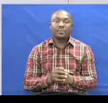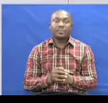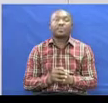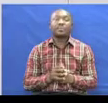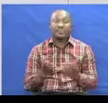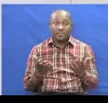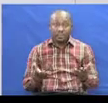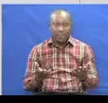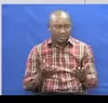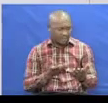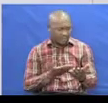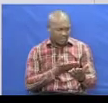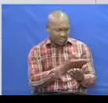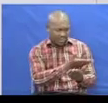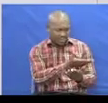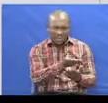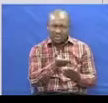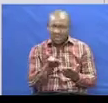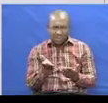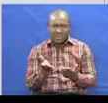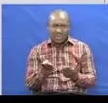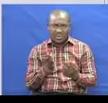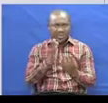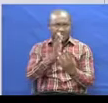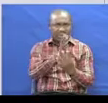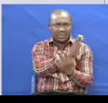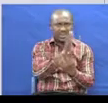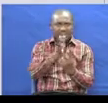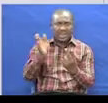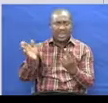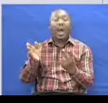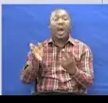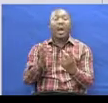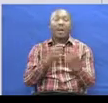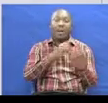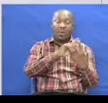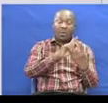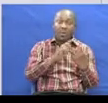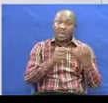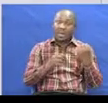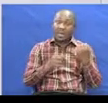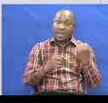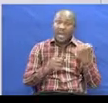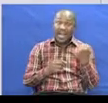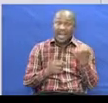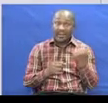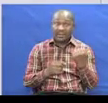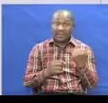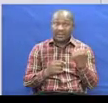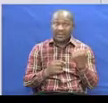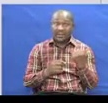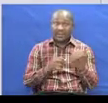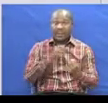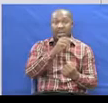What are those sides? Those sides, one is left-hand side,